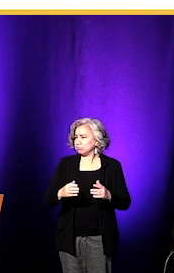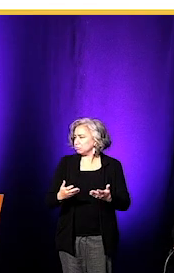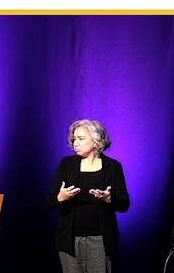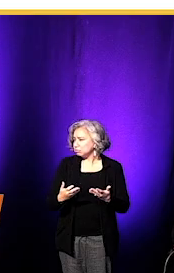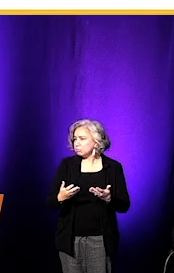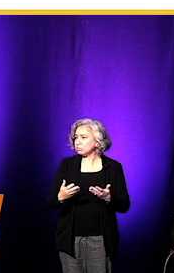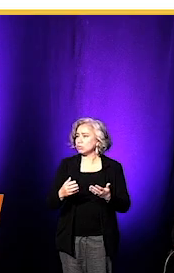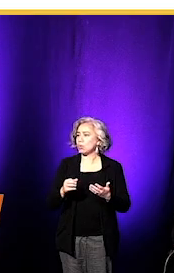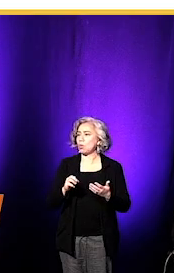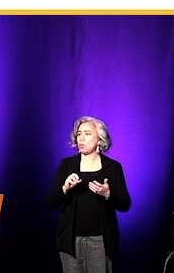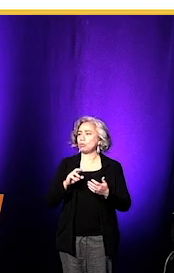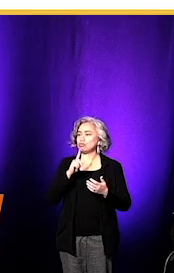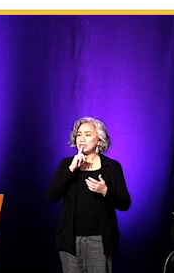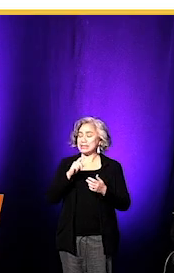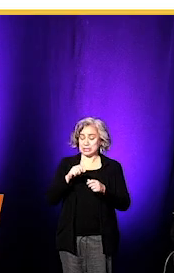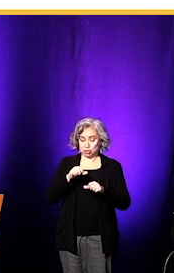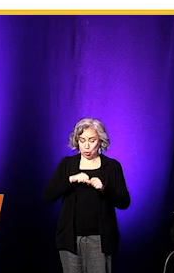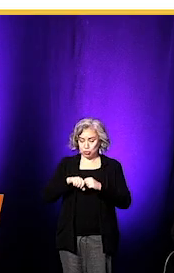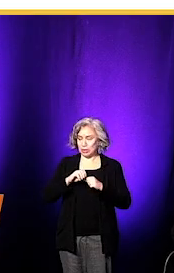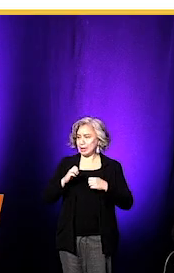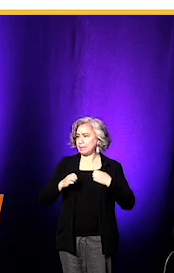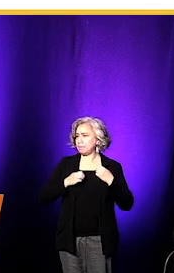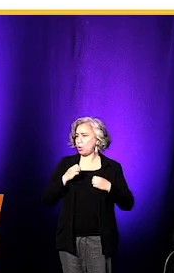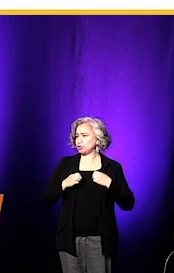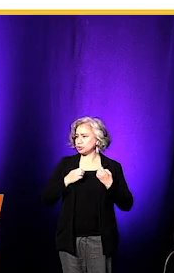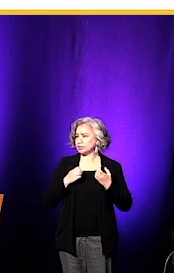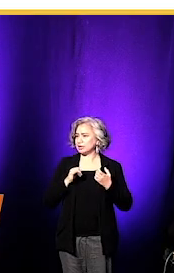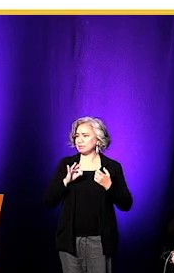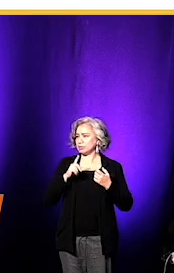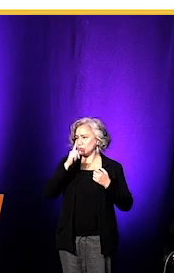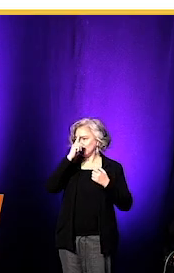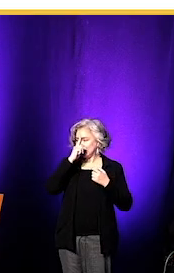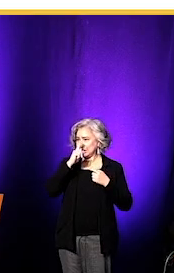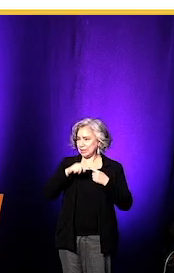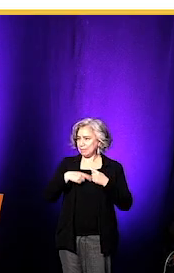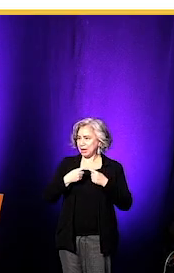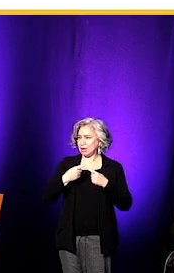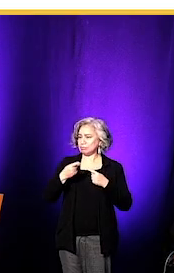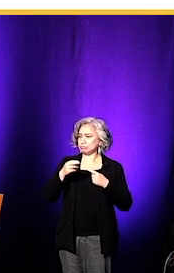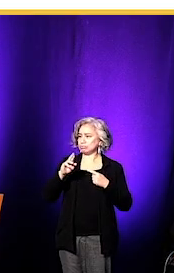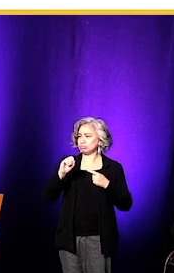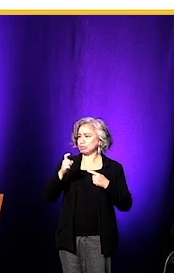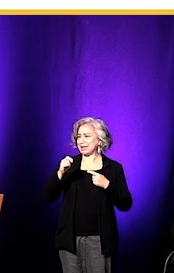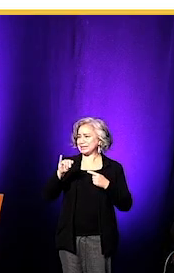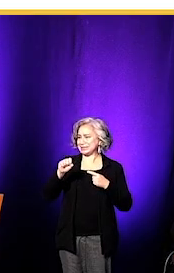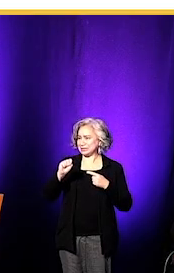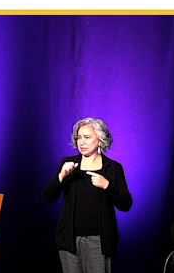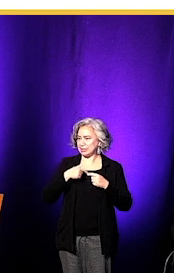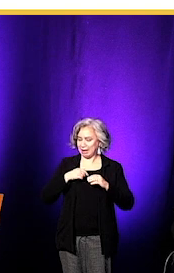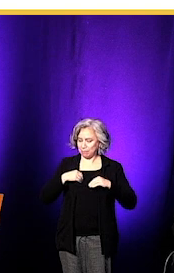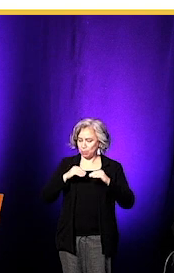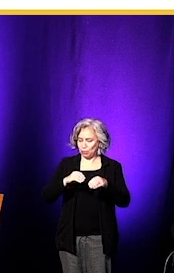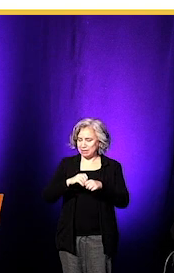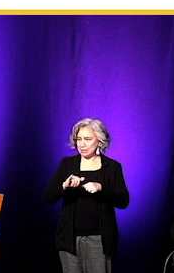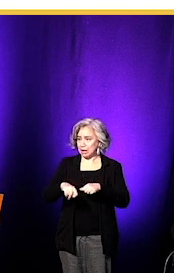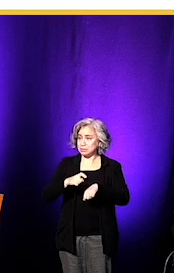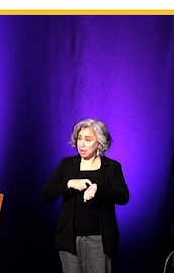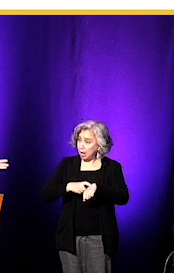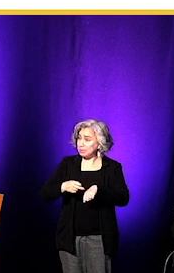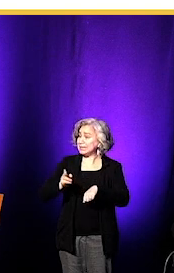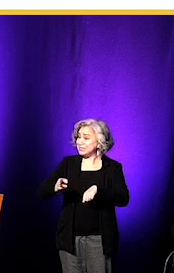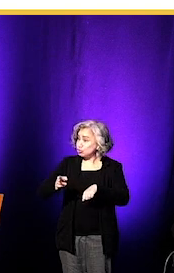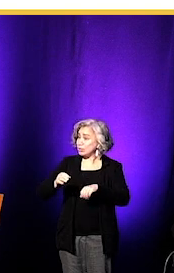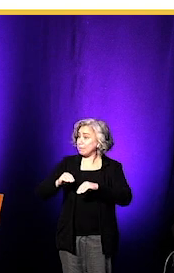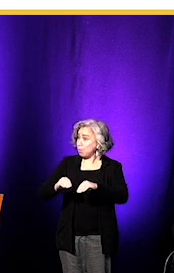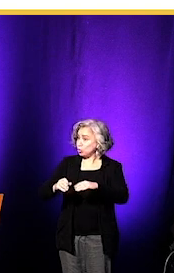something social and emotional. If you think about prolepsis, there is movement there. That's right. In time, in history, emotionally. Can you talk to